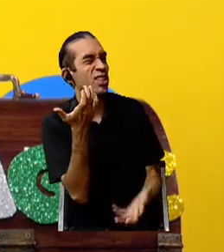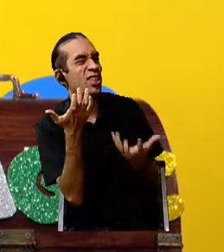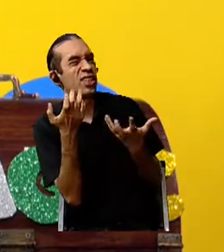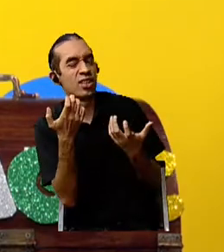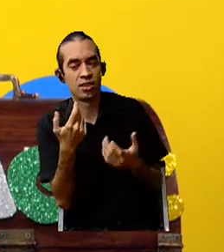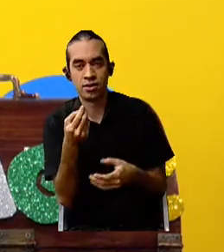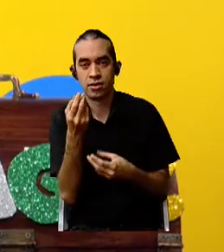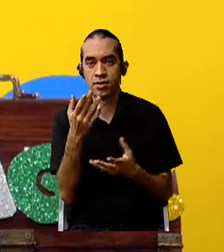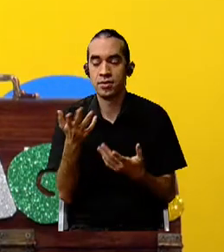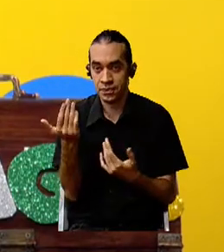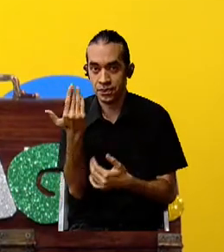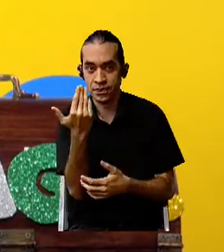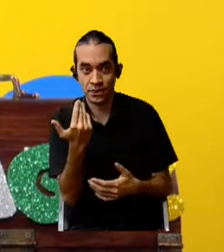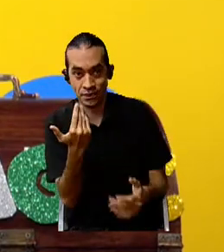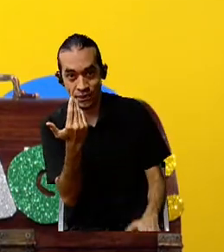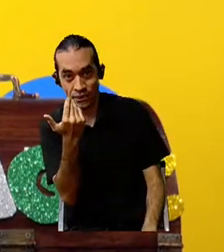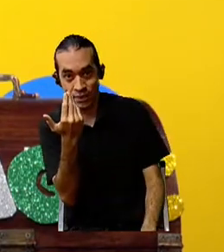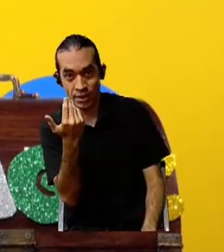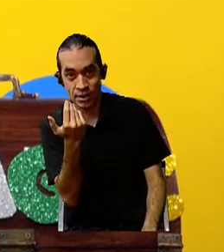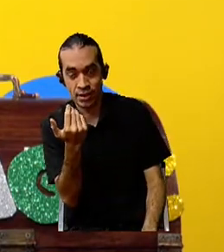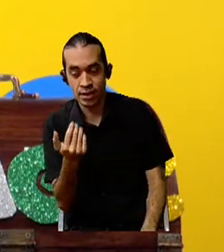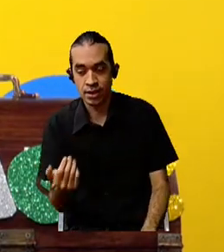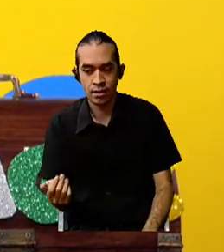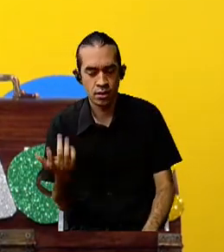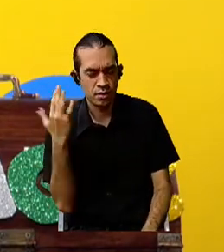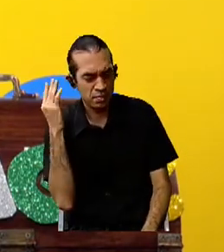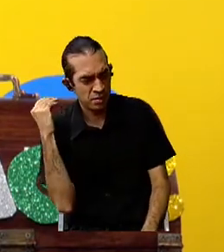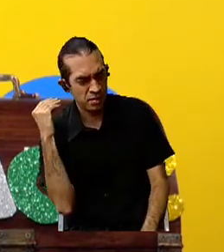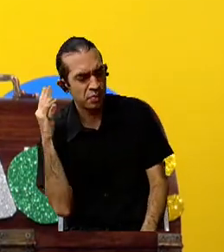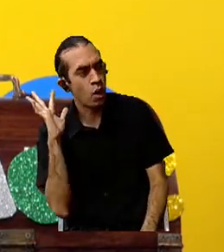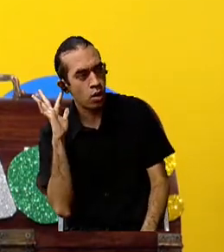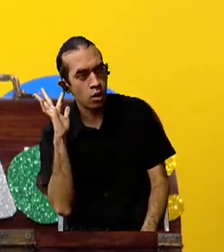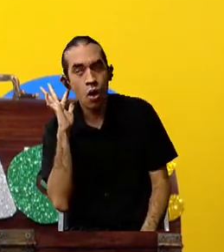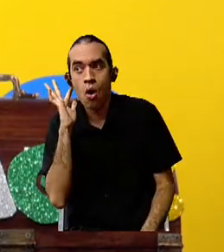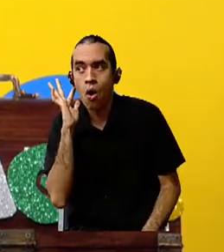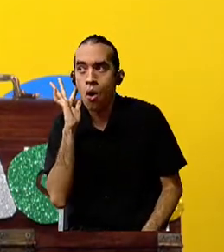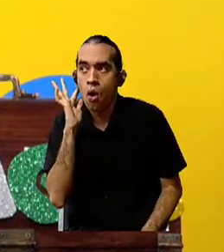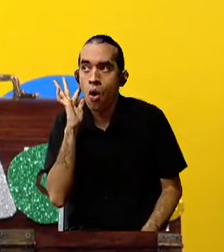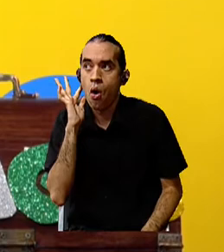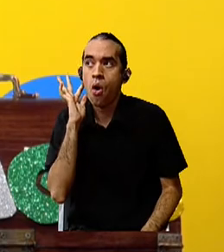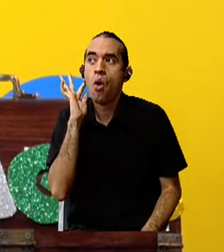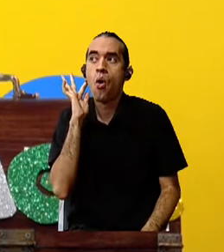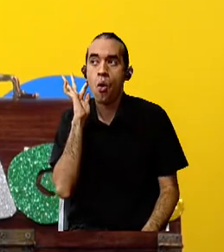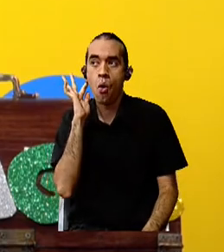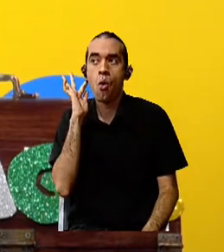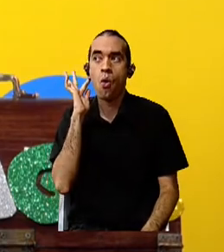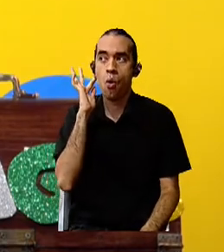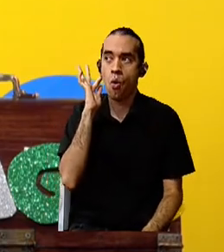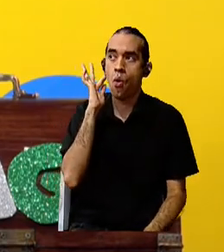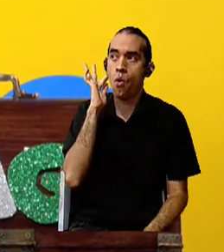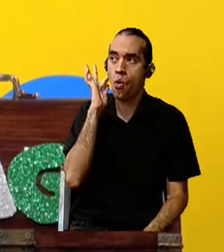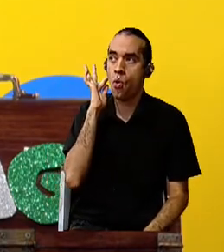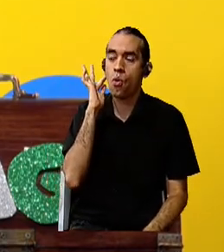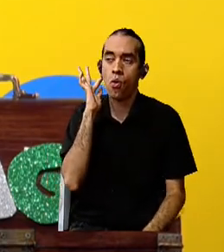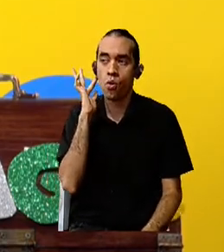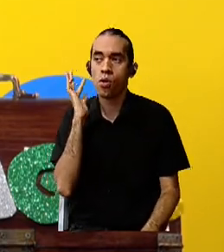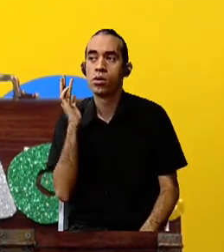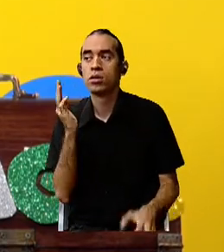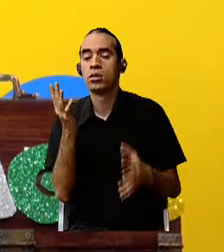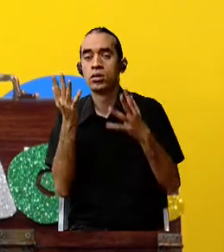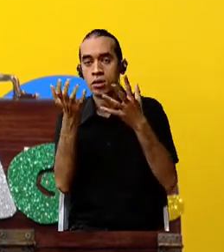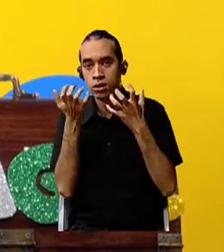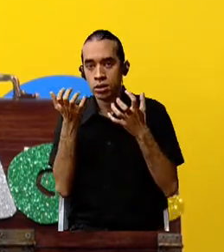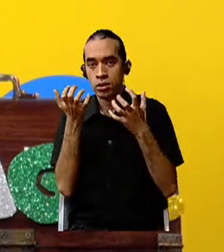home? Tell me. What? Oh, okay. You want